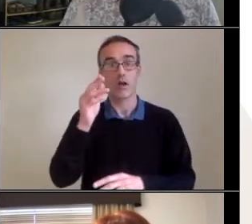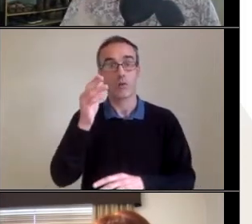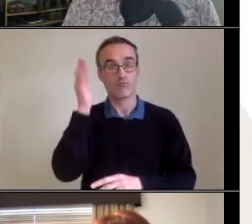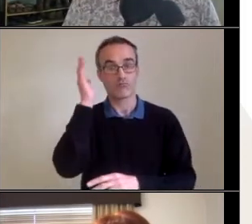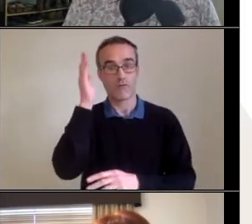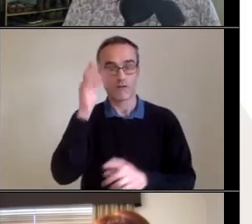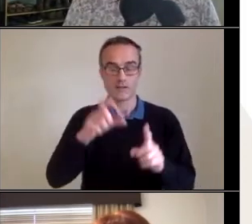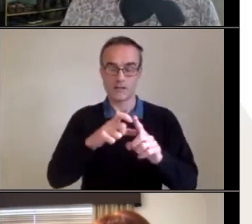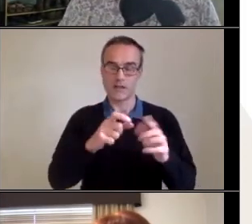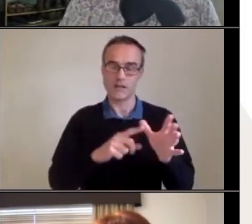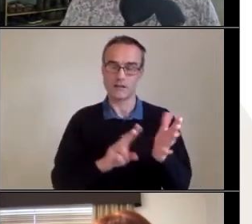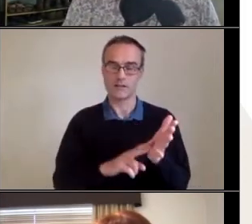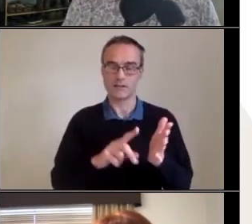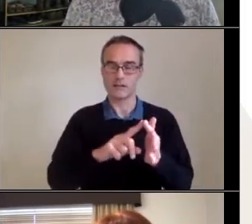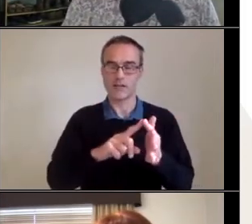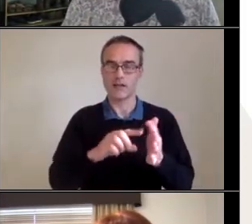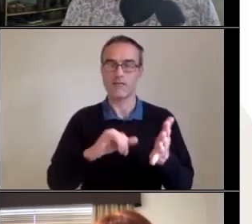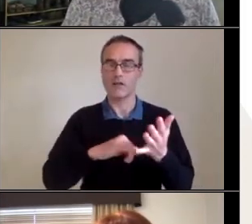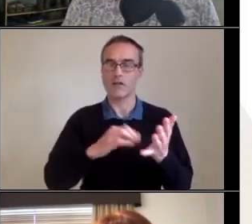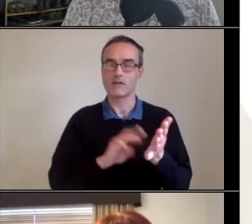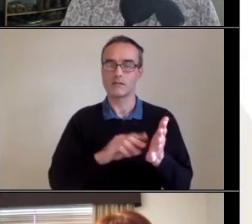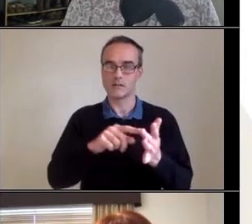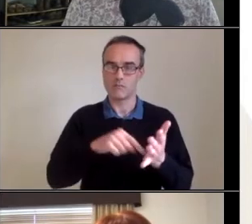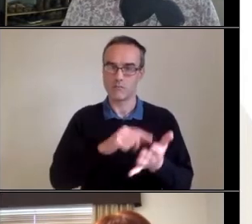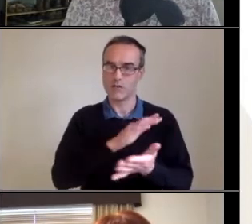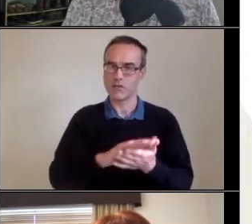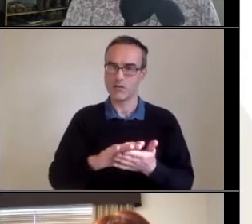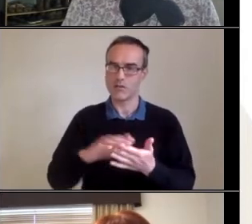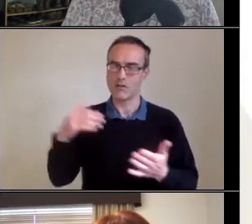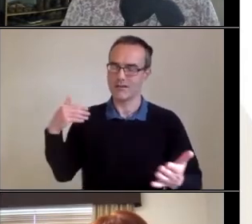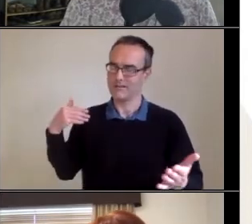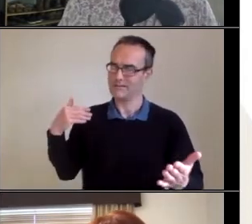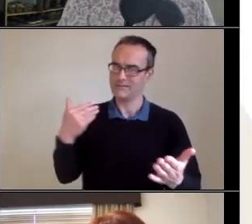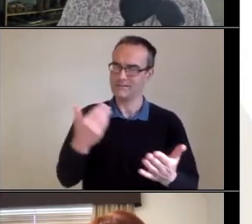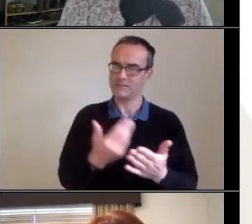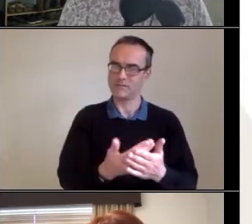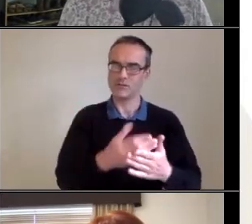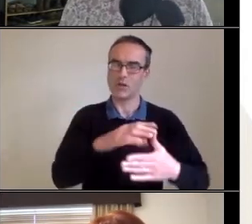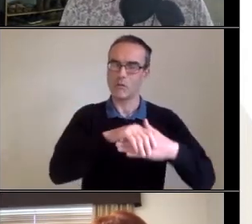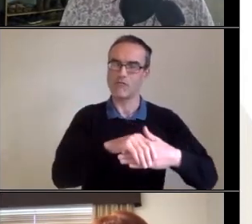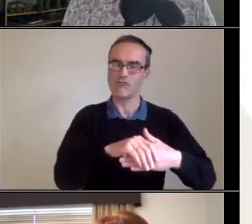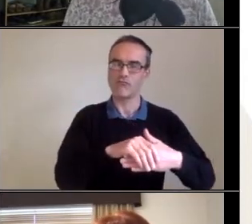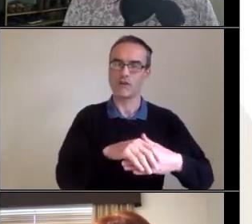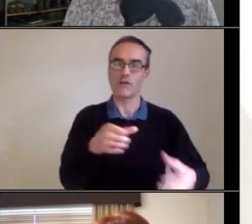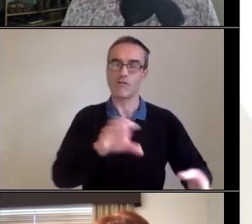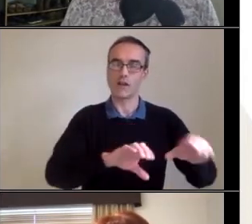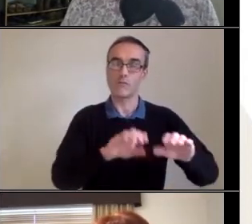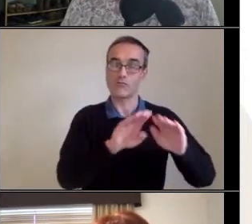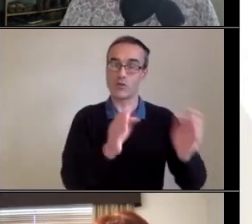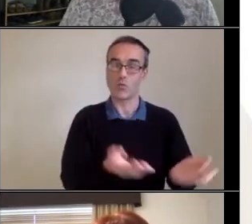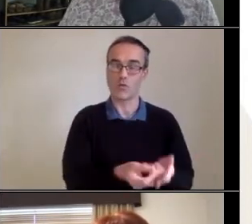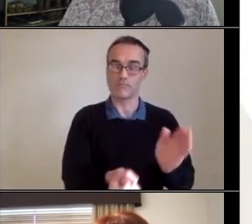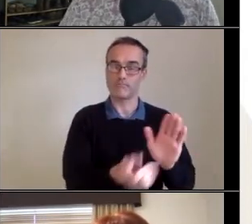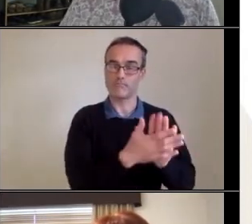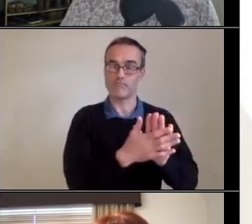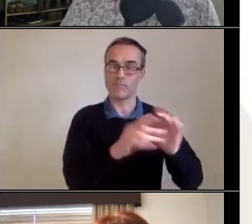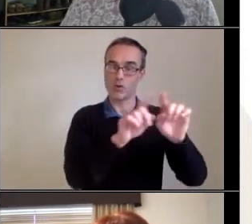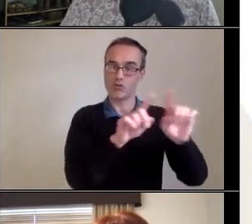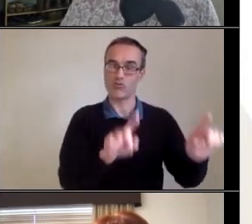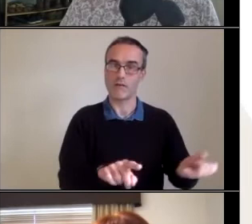at Professor_Dave, longtime friend and collaborator with Chemistry World, posted a graphic that showed that